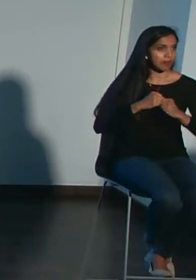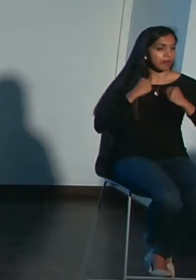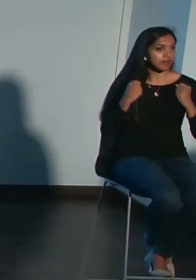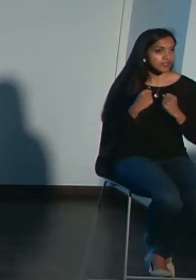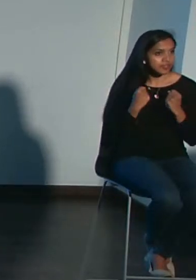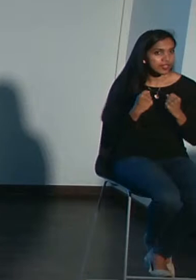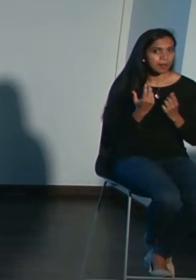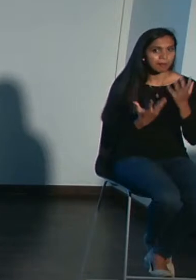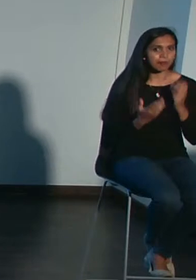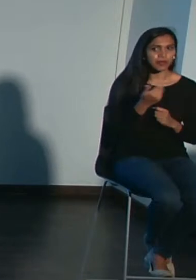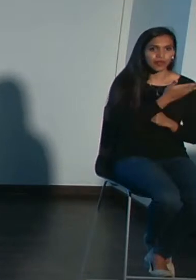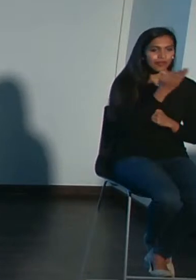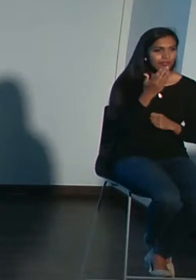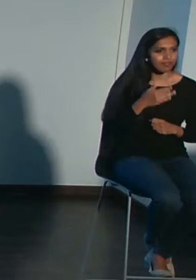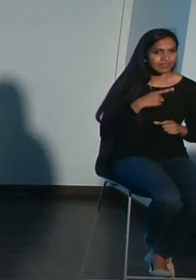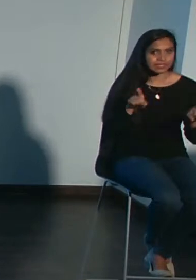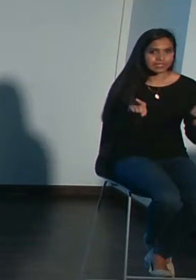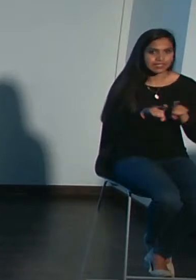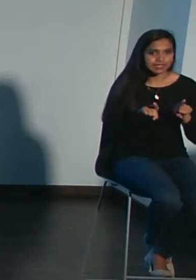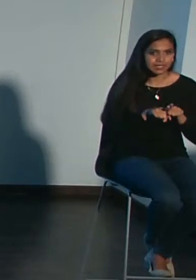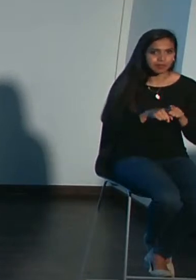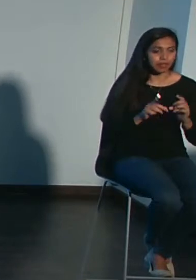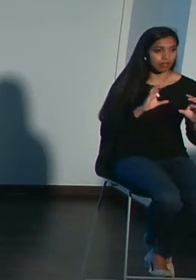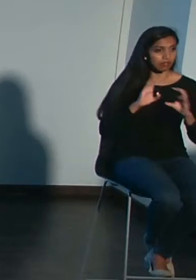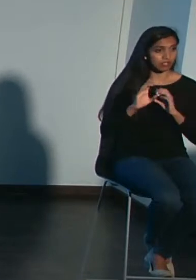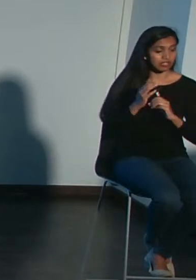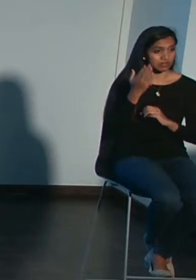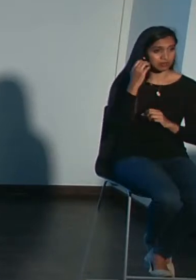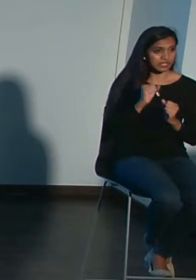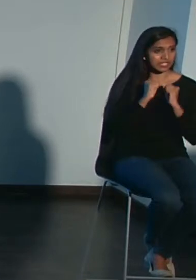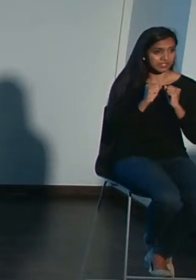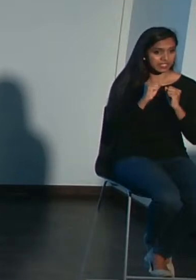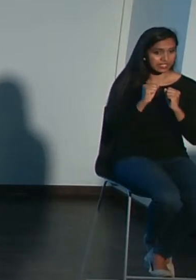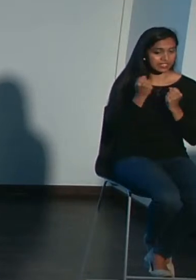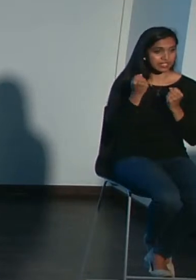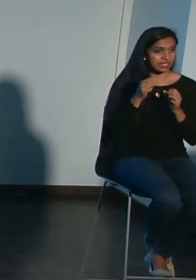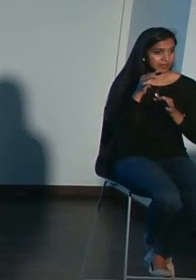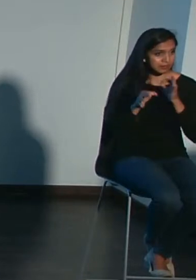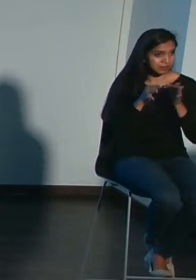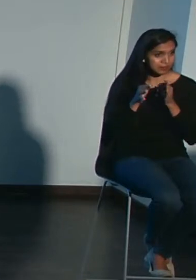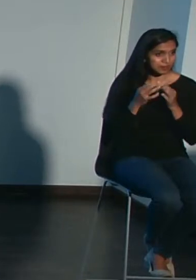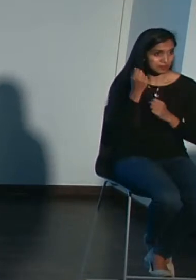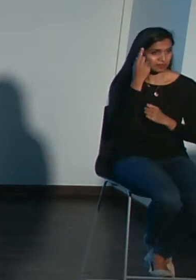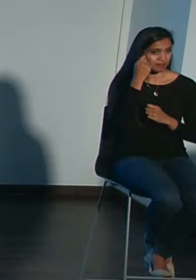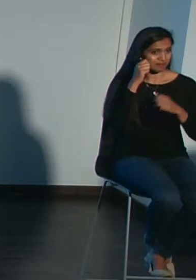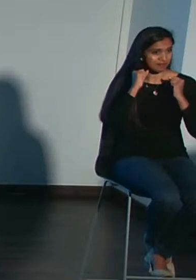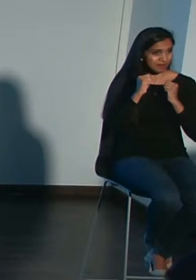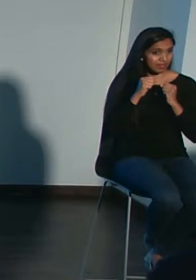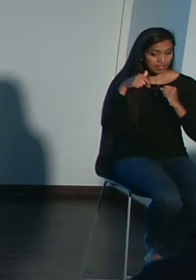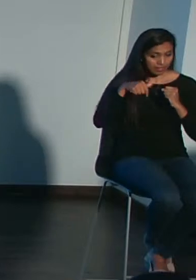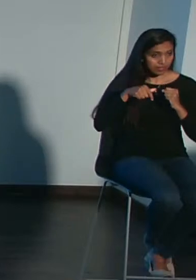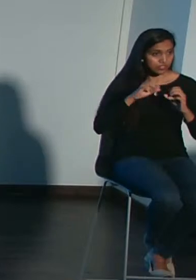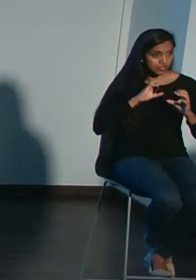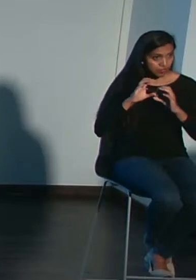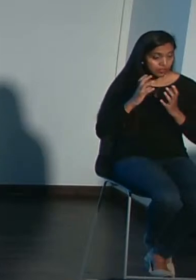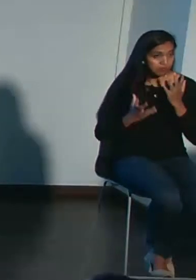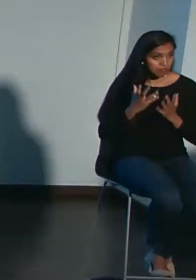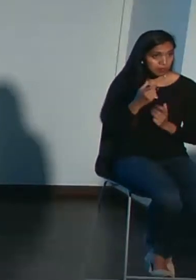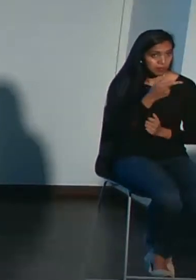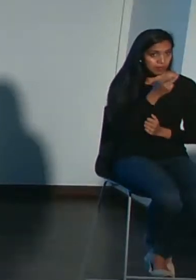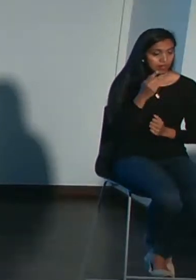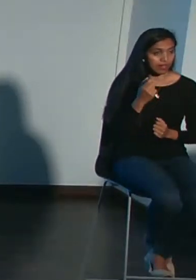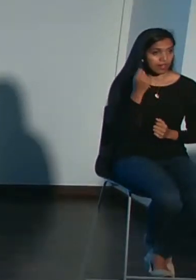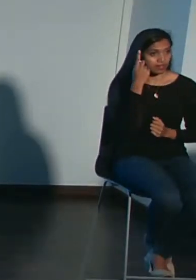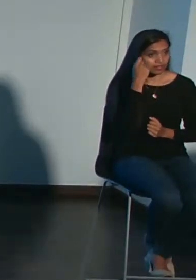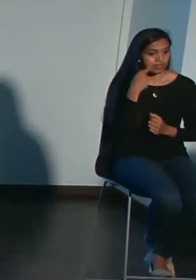these difficult conversations with each other before. And I hope that this conference can become somewhat of a